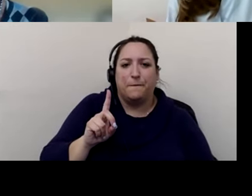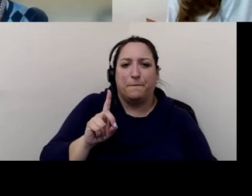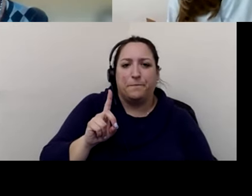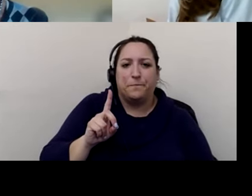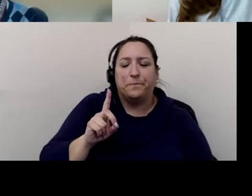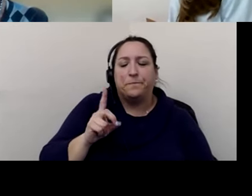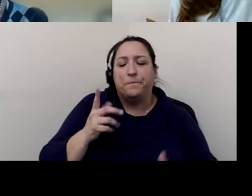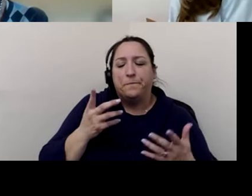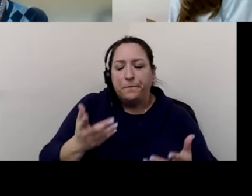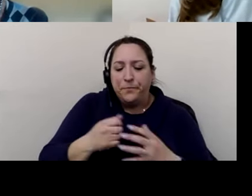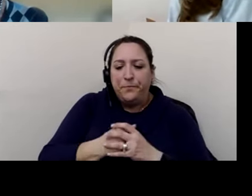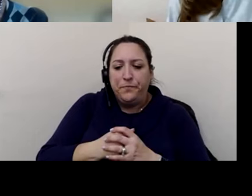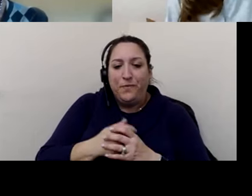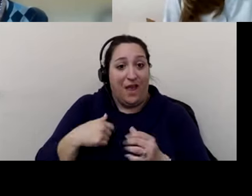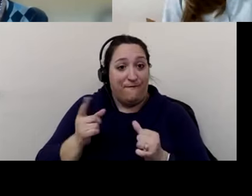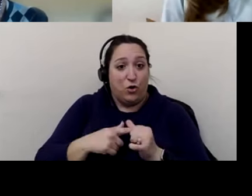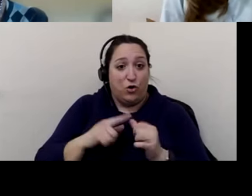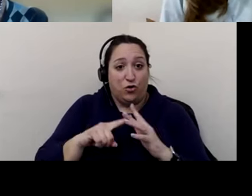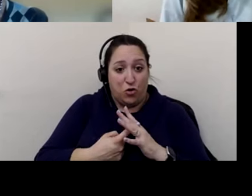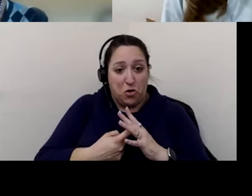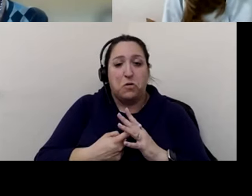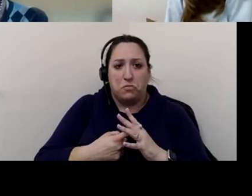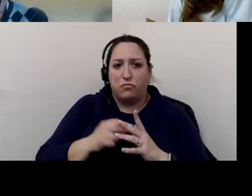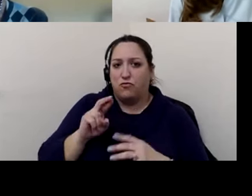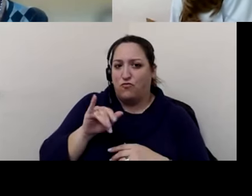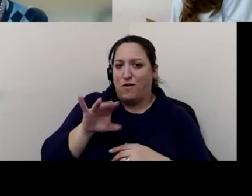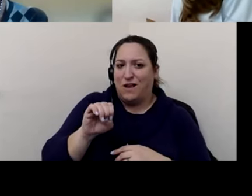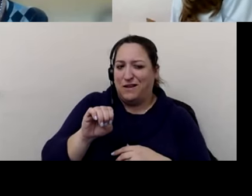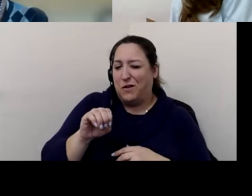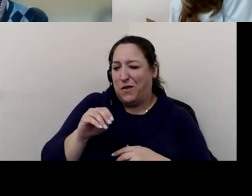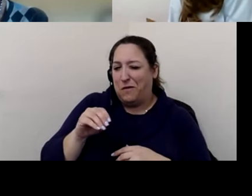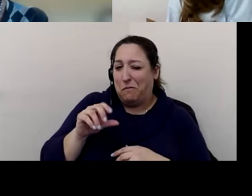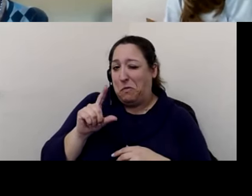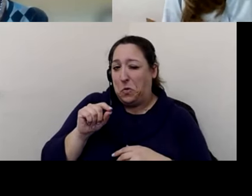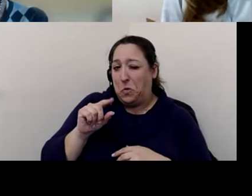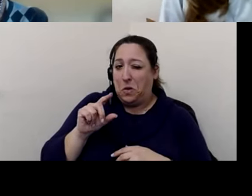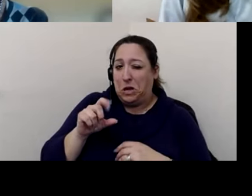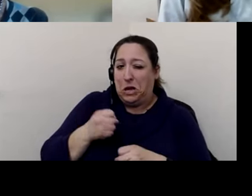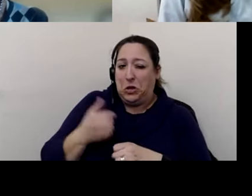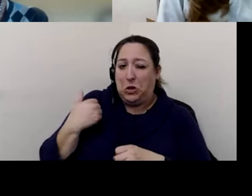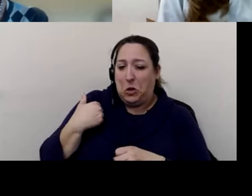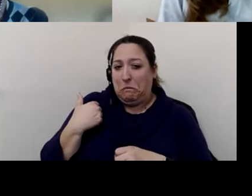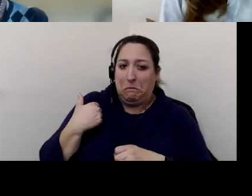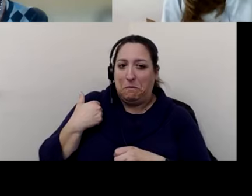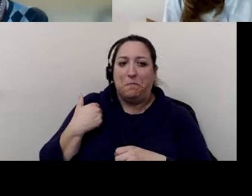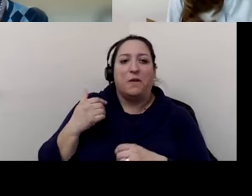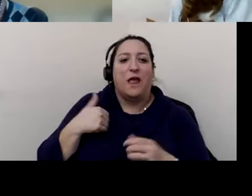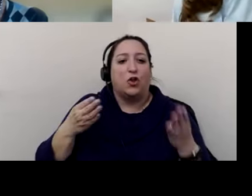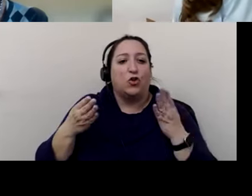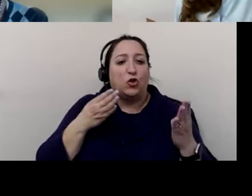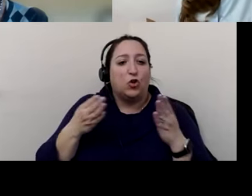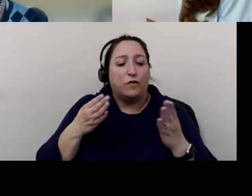You know, so when I first started, and as Ronnie said, that was just a few decades ago, we had services